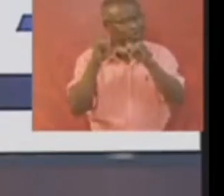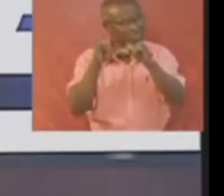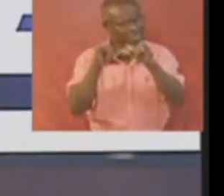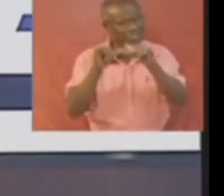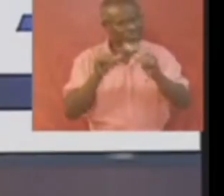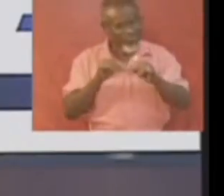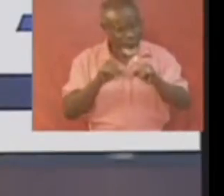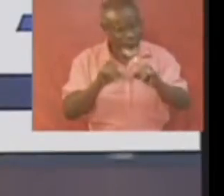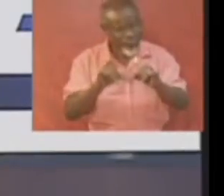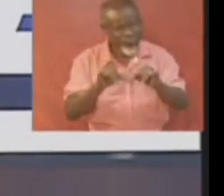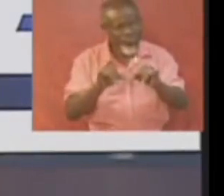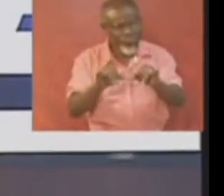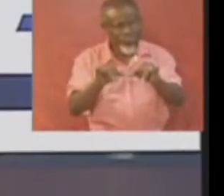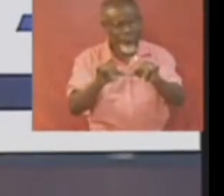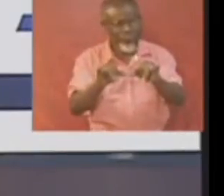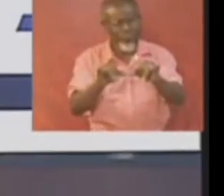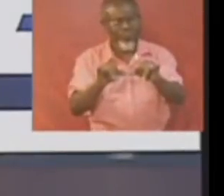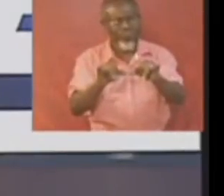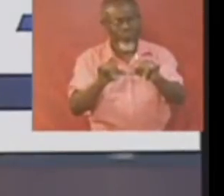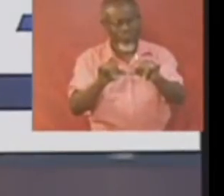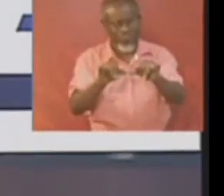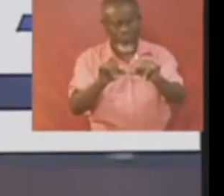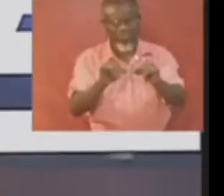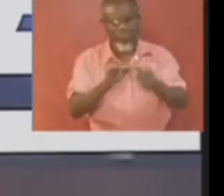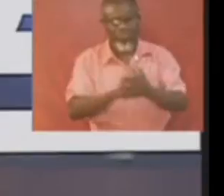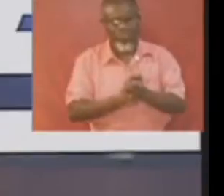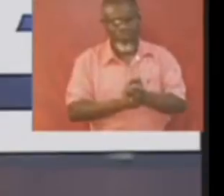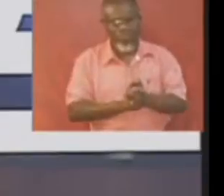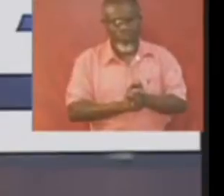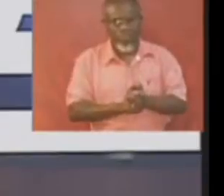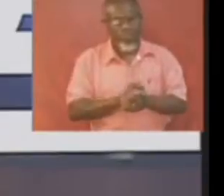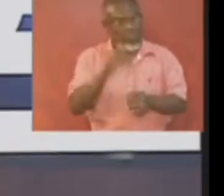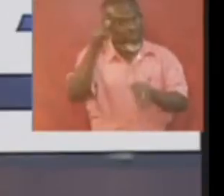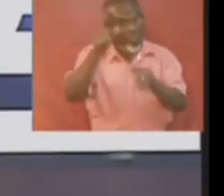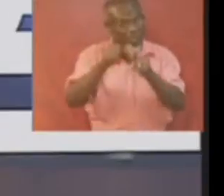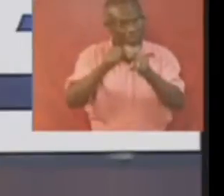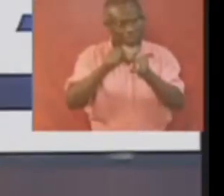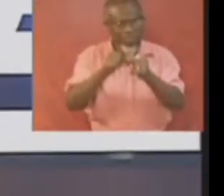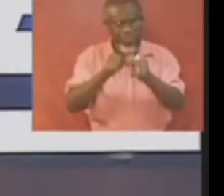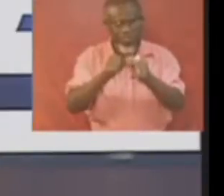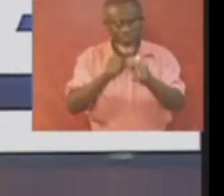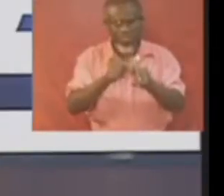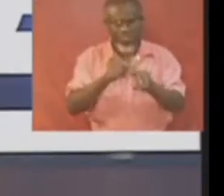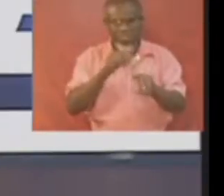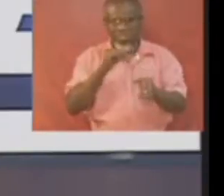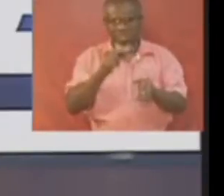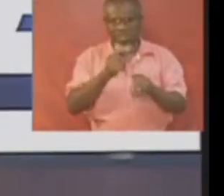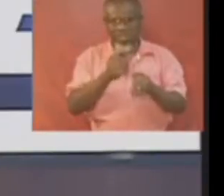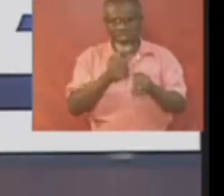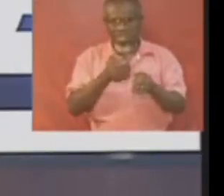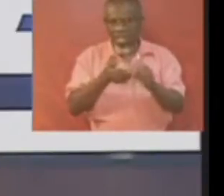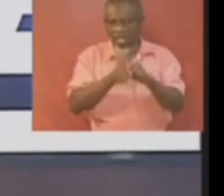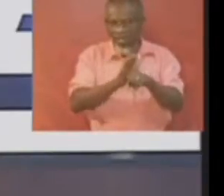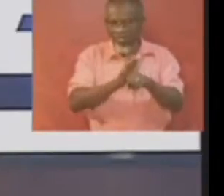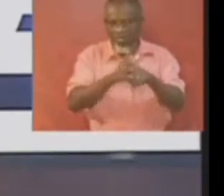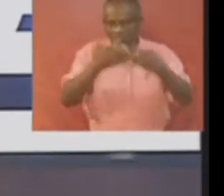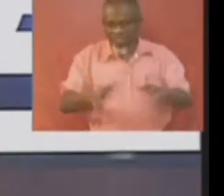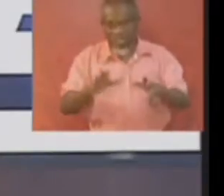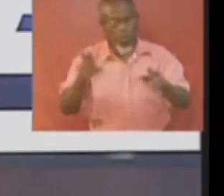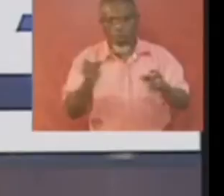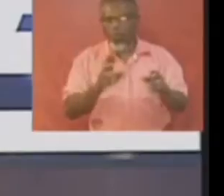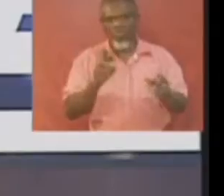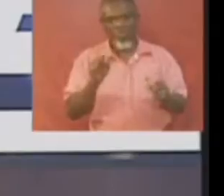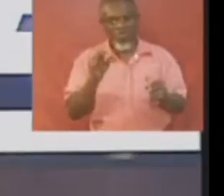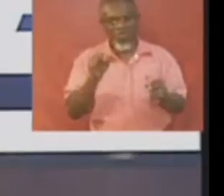record if we all understand that it's not a short race that we are in. This is a marathon. All our